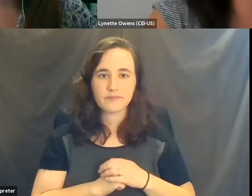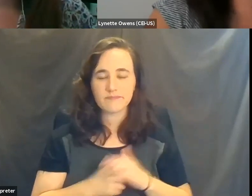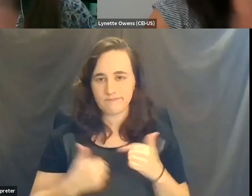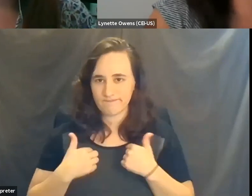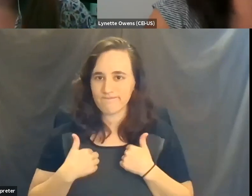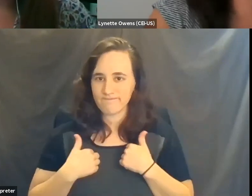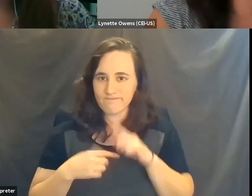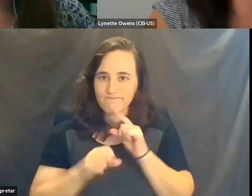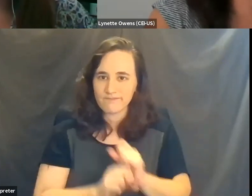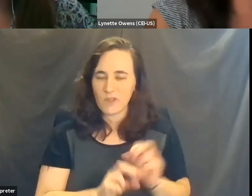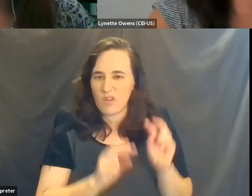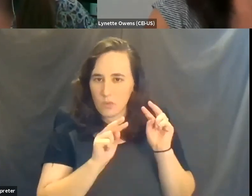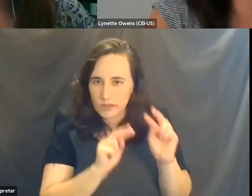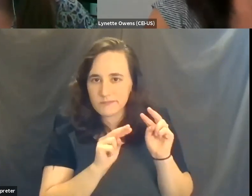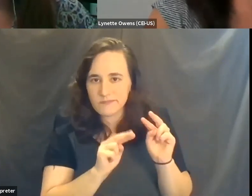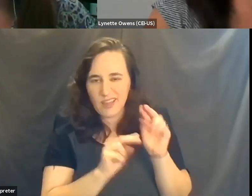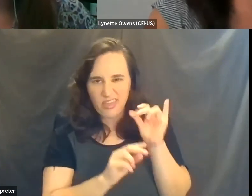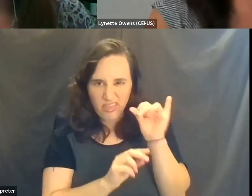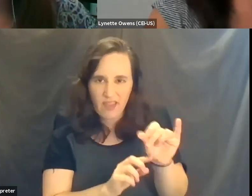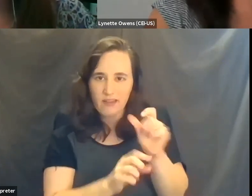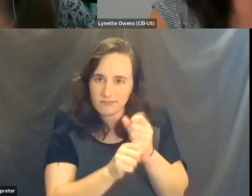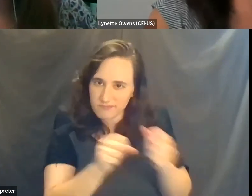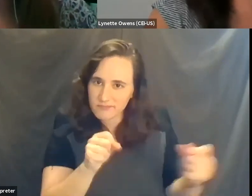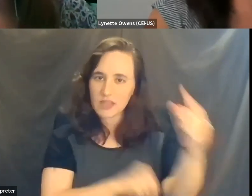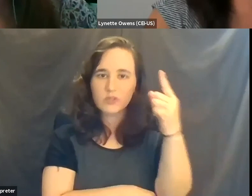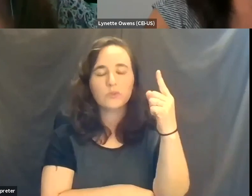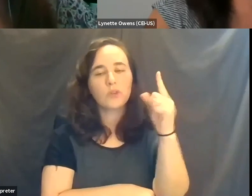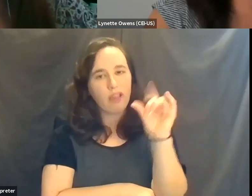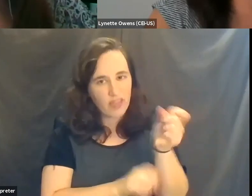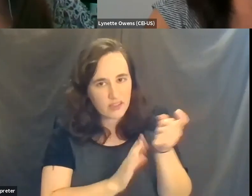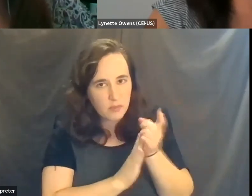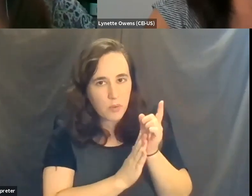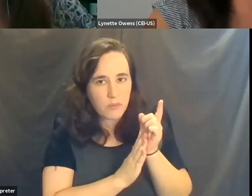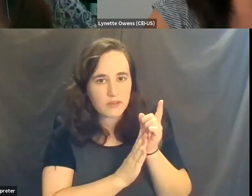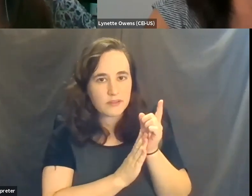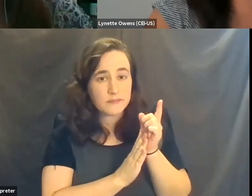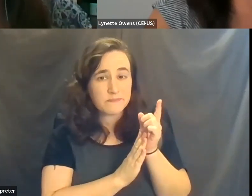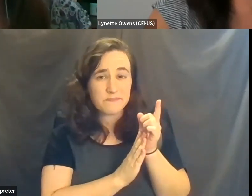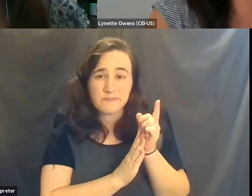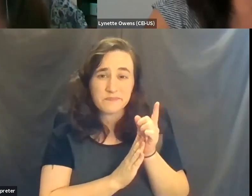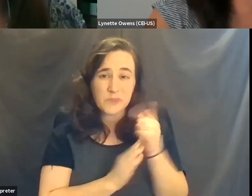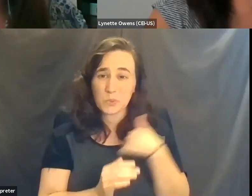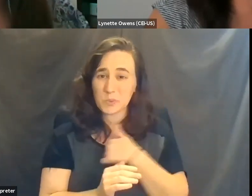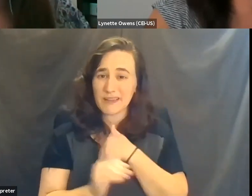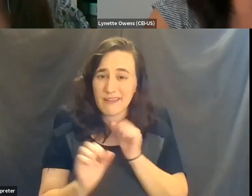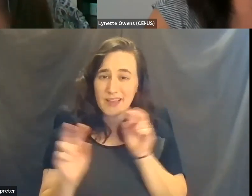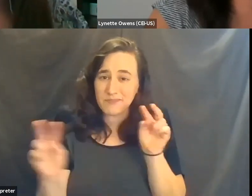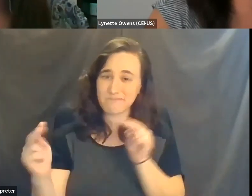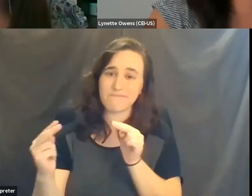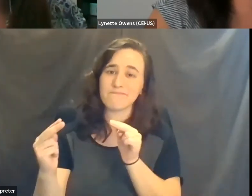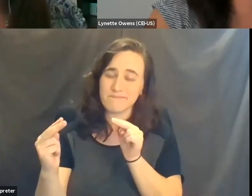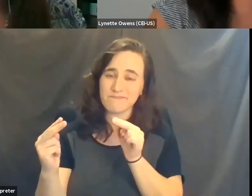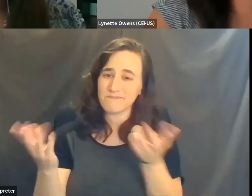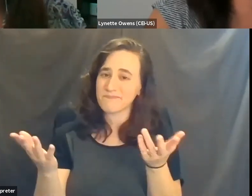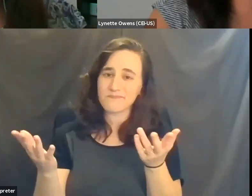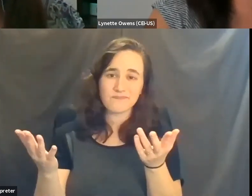that as the moment to really, I don't know, just look at each other and say, like, okay, we had to